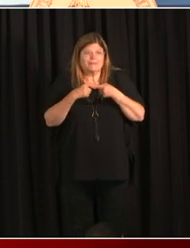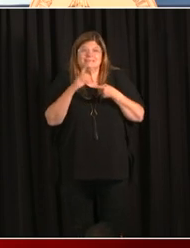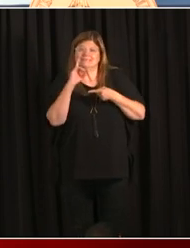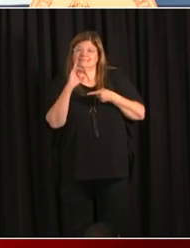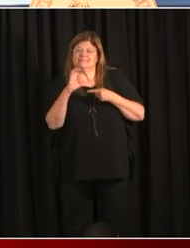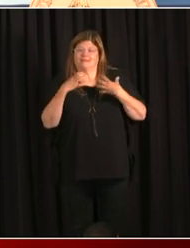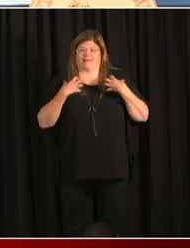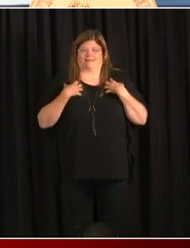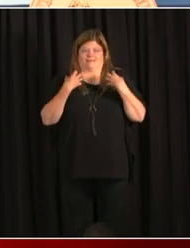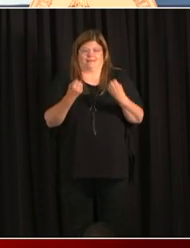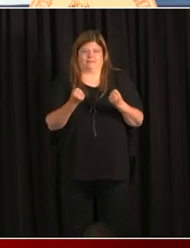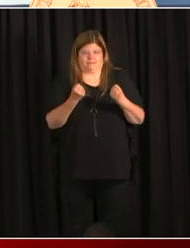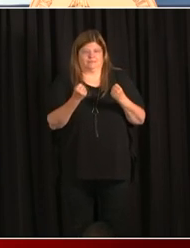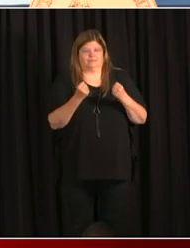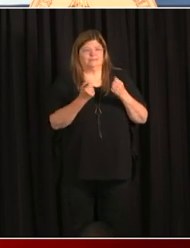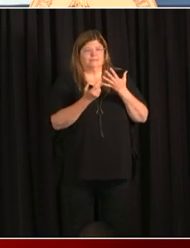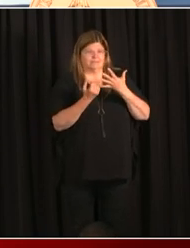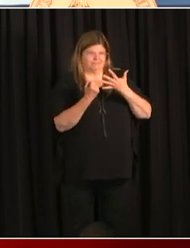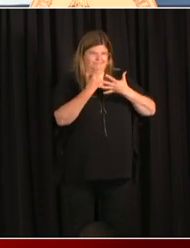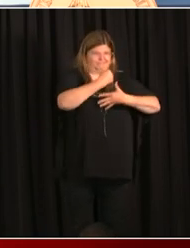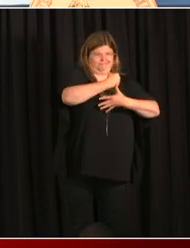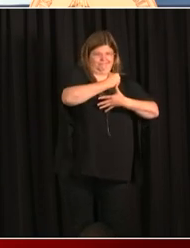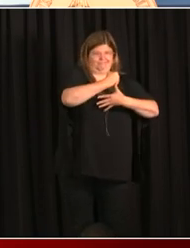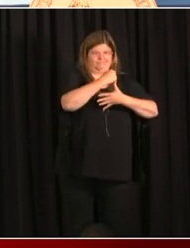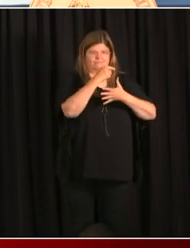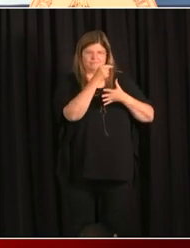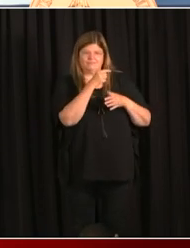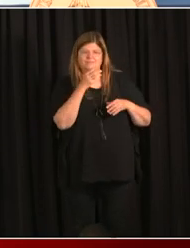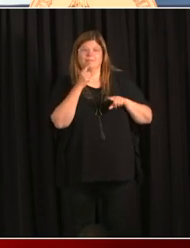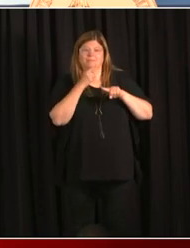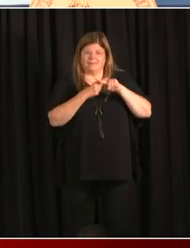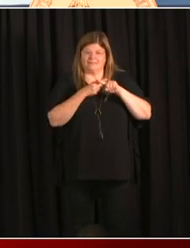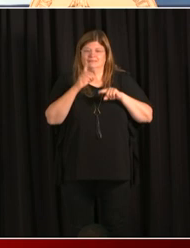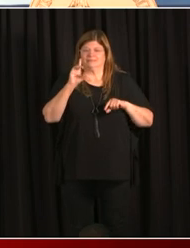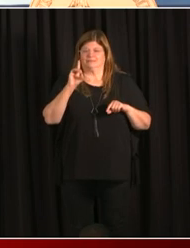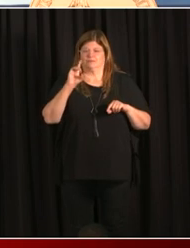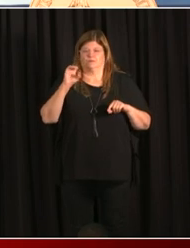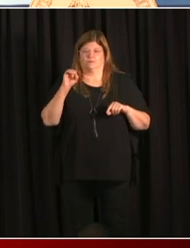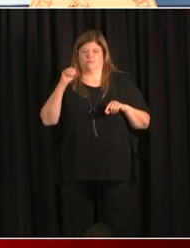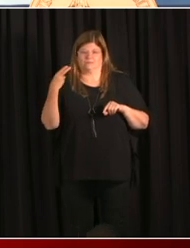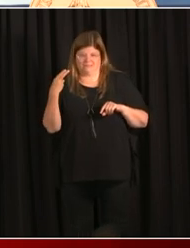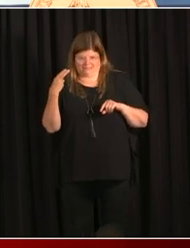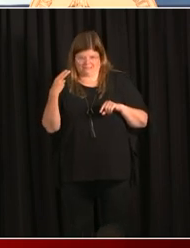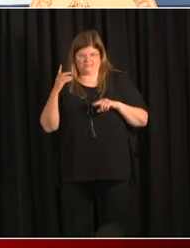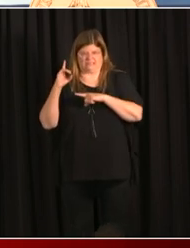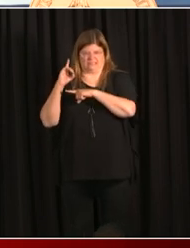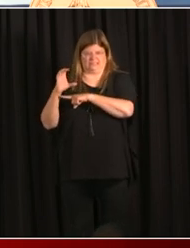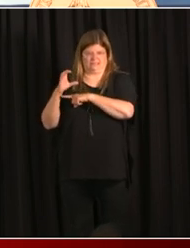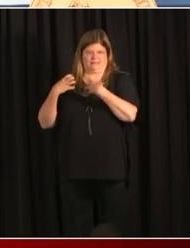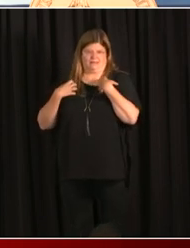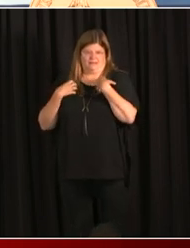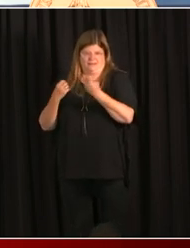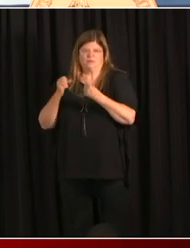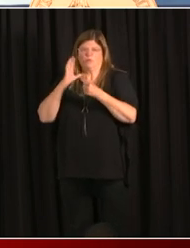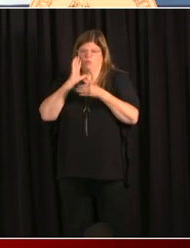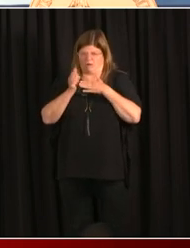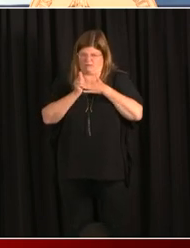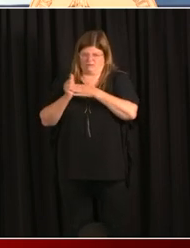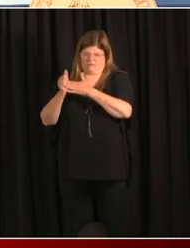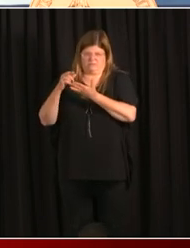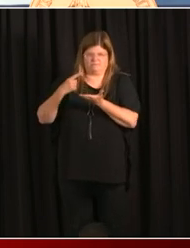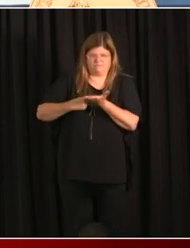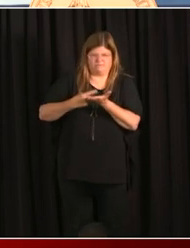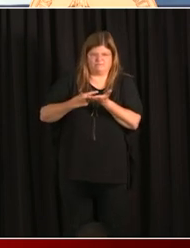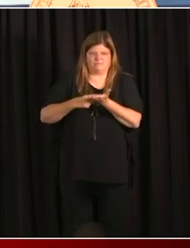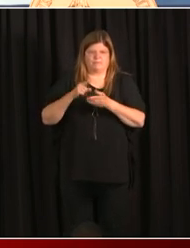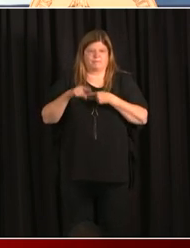Healthy People priority that DOH will lead, DC Health will lead that discussion about the